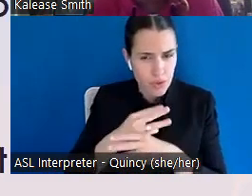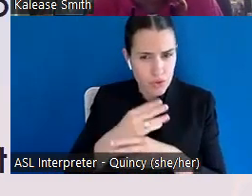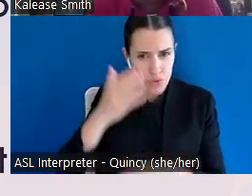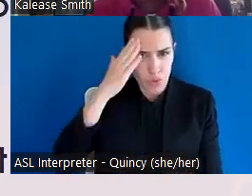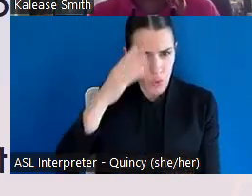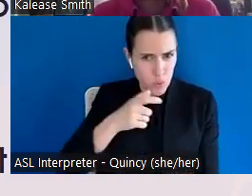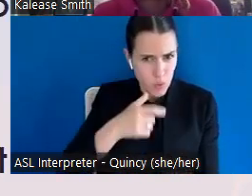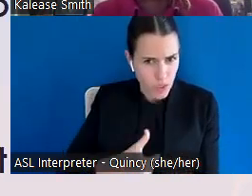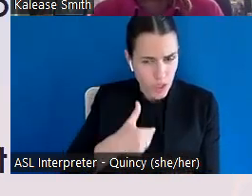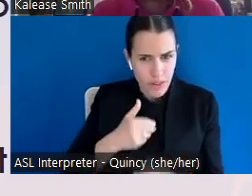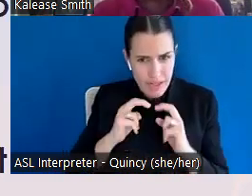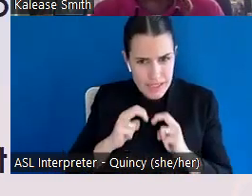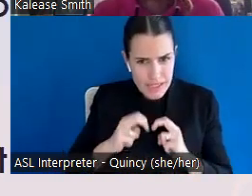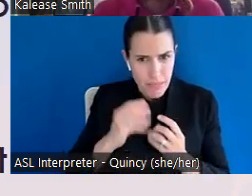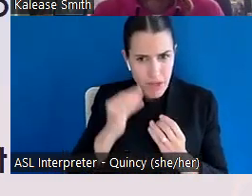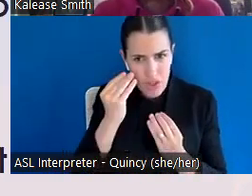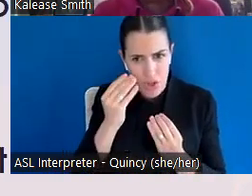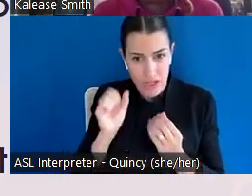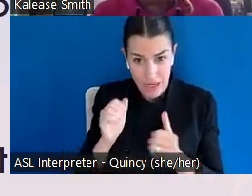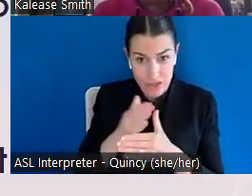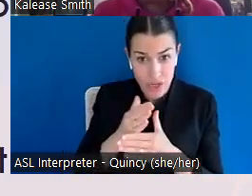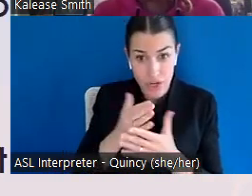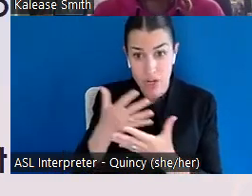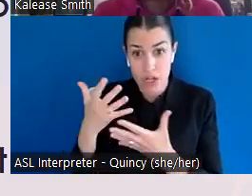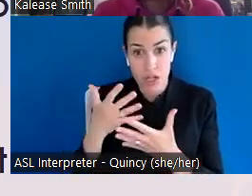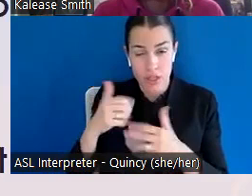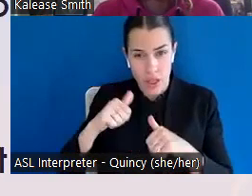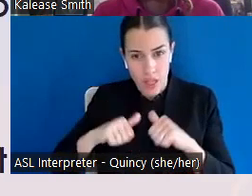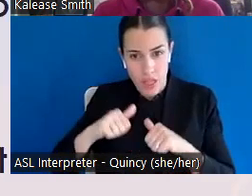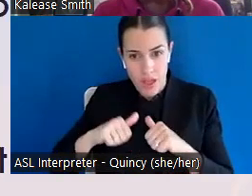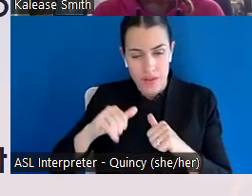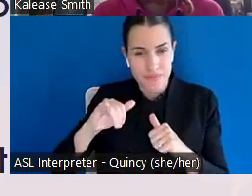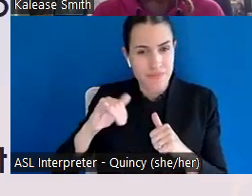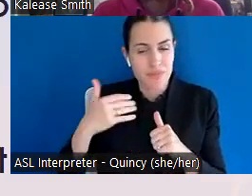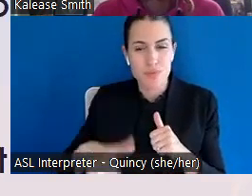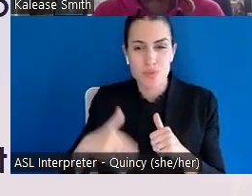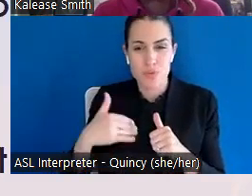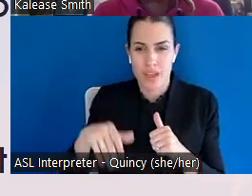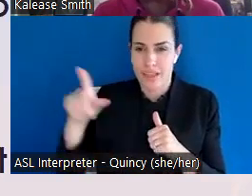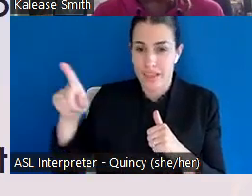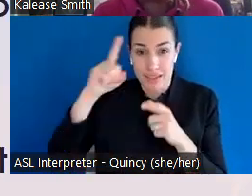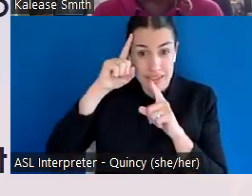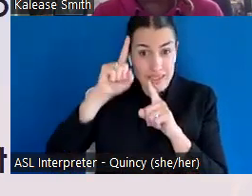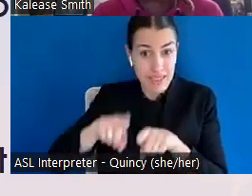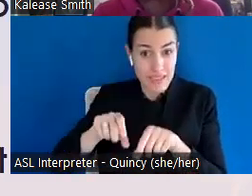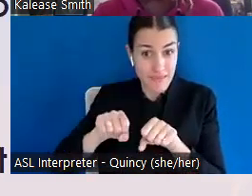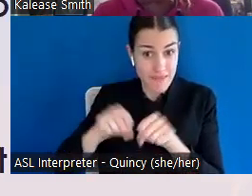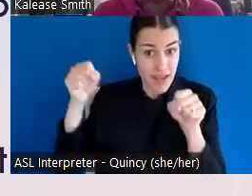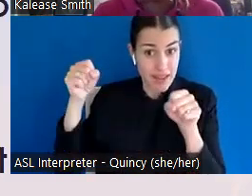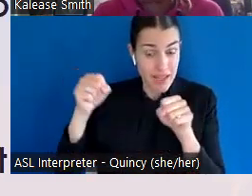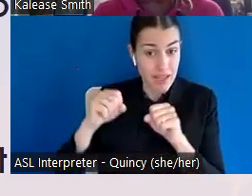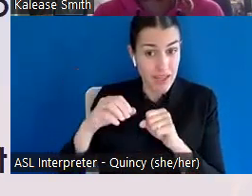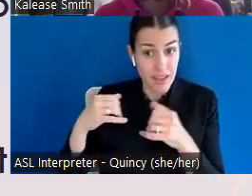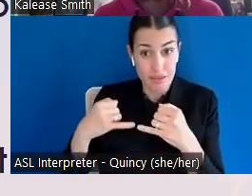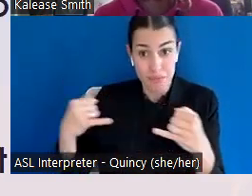innermost personal thoughts? So to me, when consent is violated, when that line is